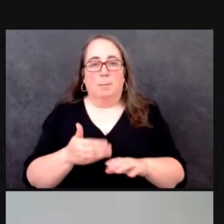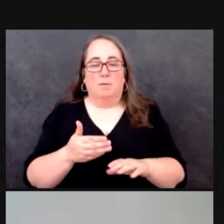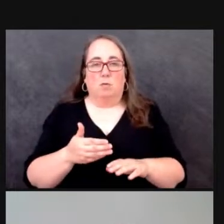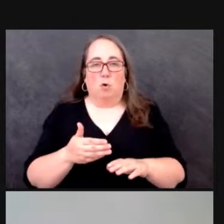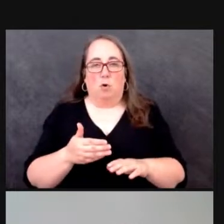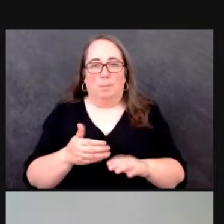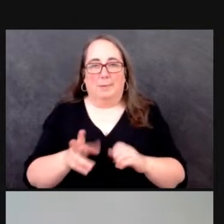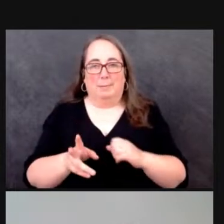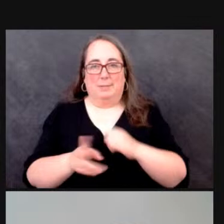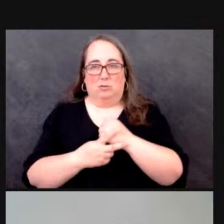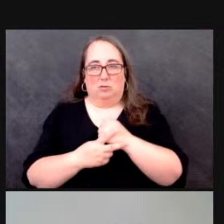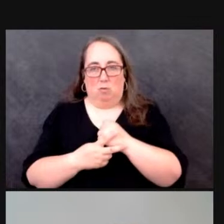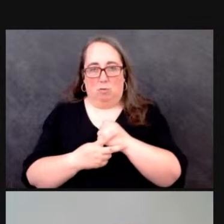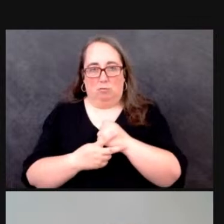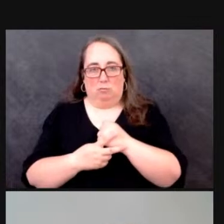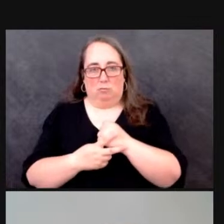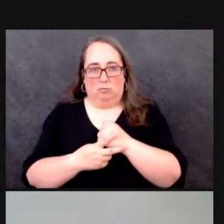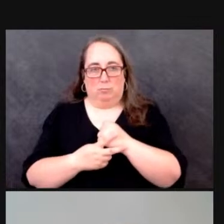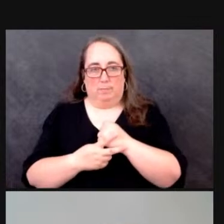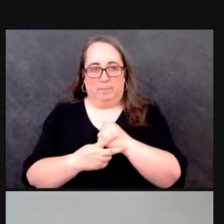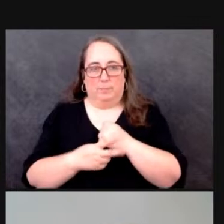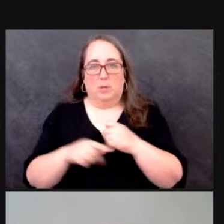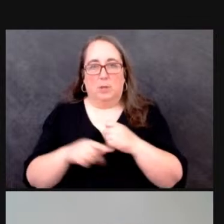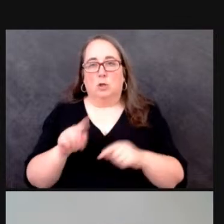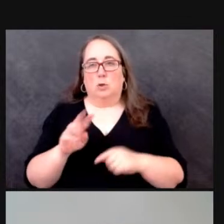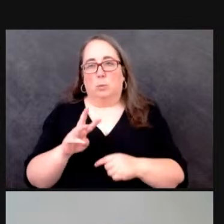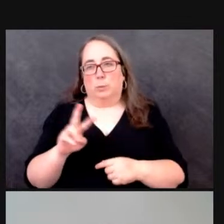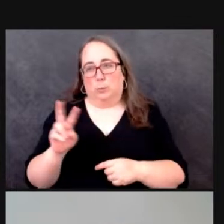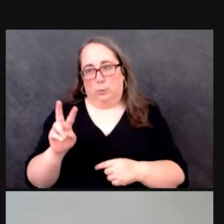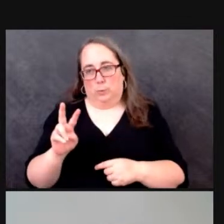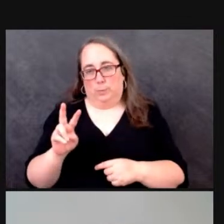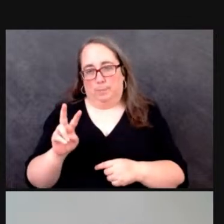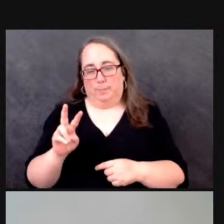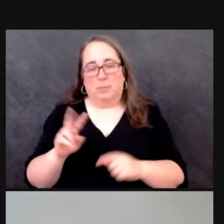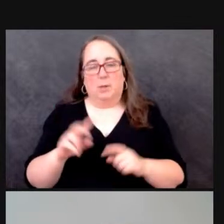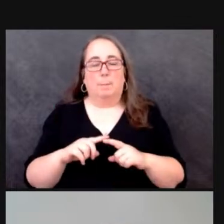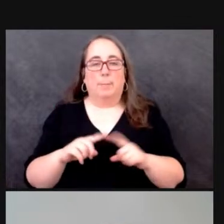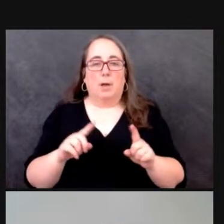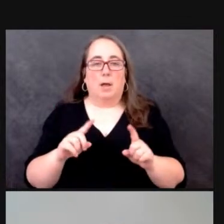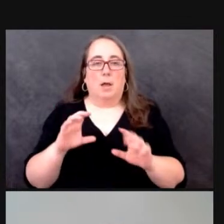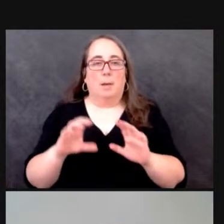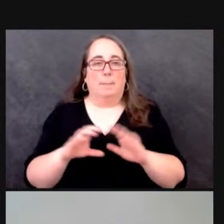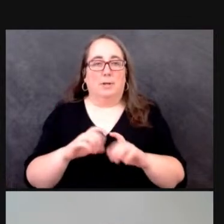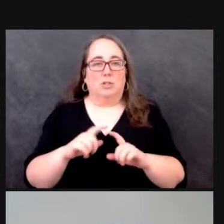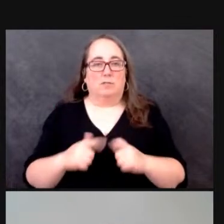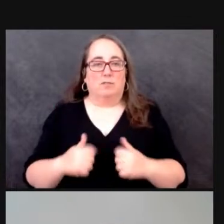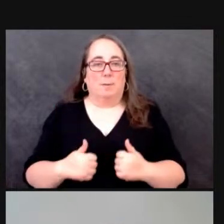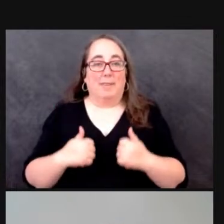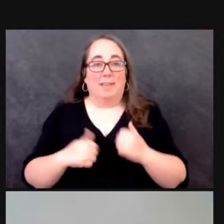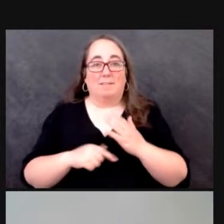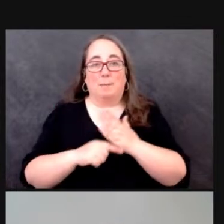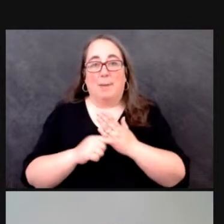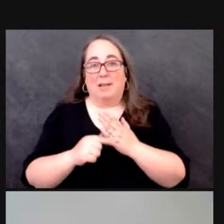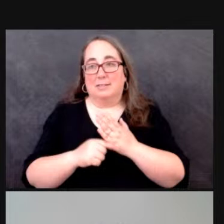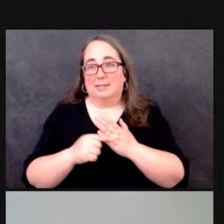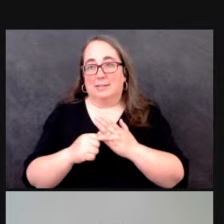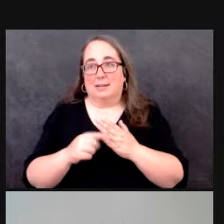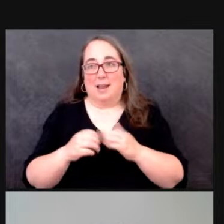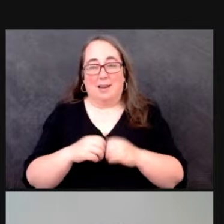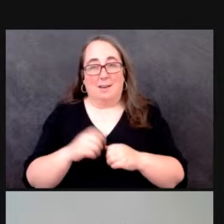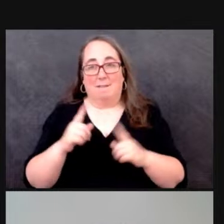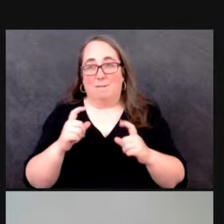in storage during World War II. However, a picture from Life magazine in a photo shoot